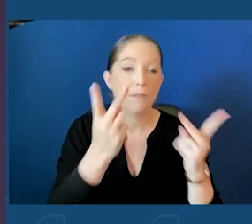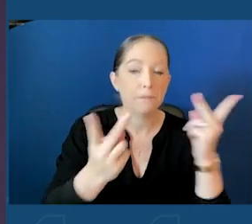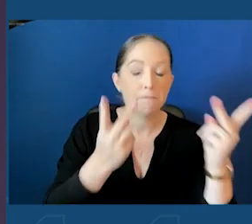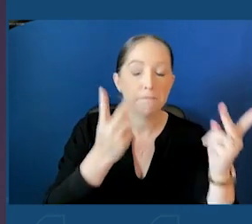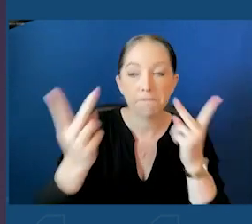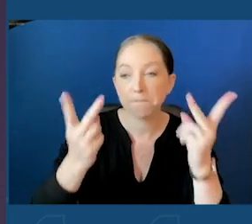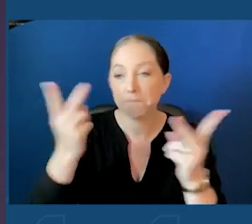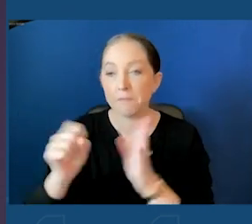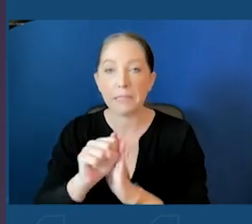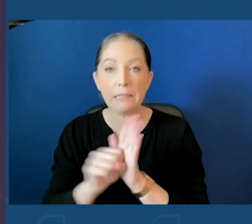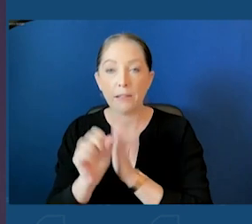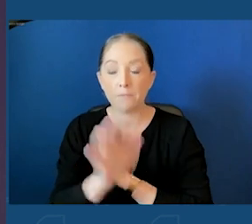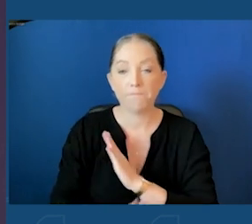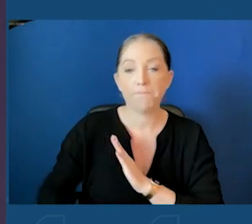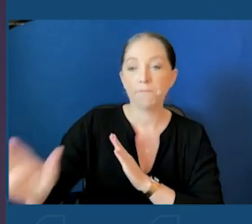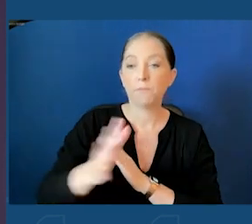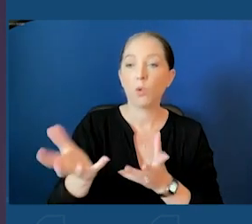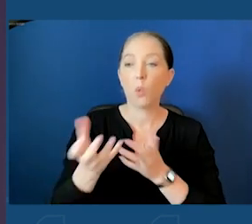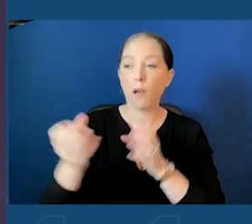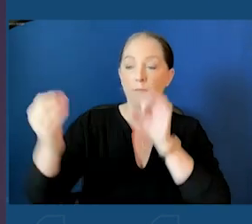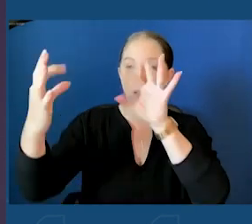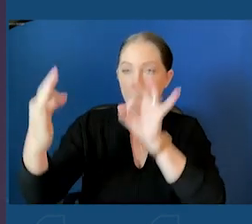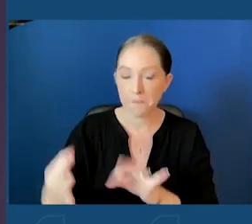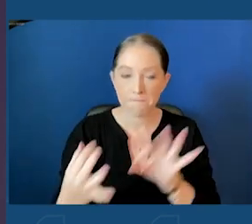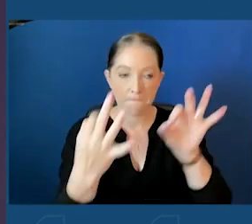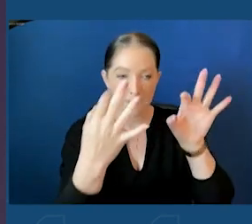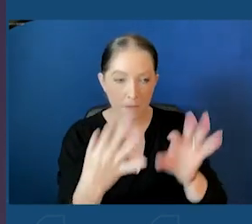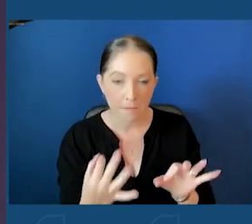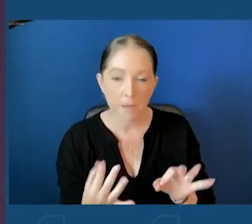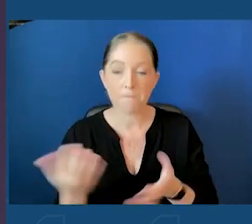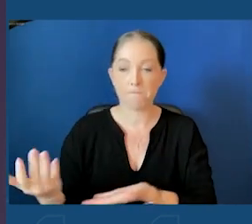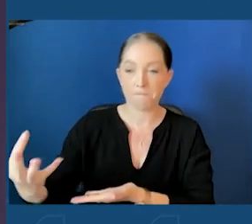can formulate what we're doing here. He's doing an